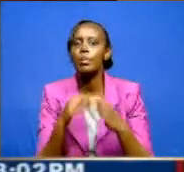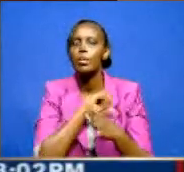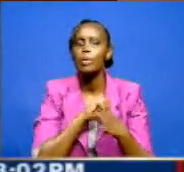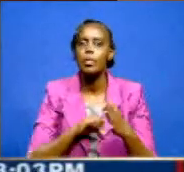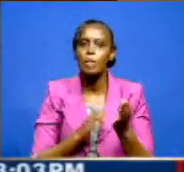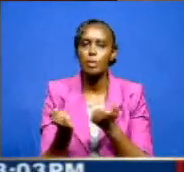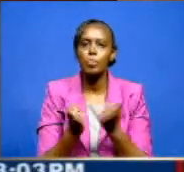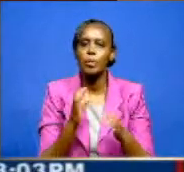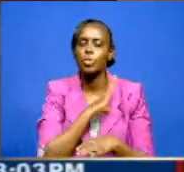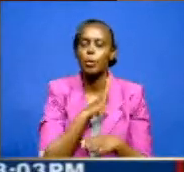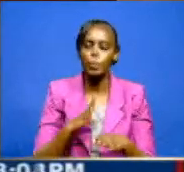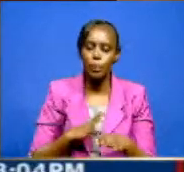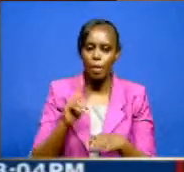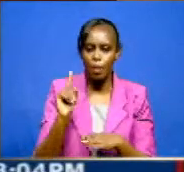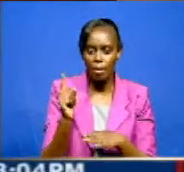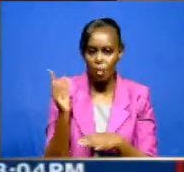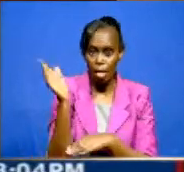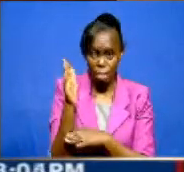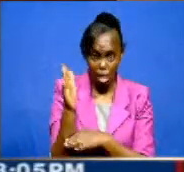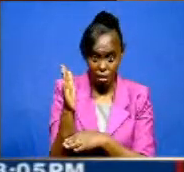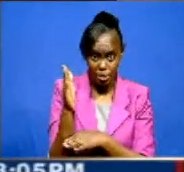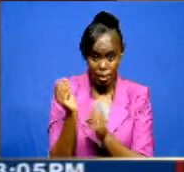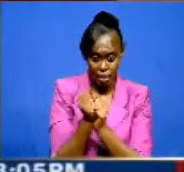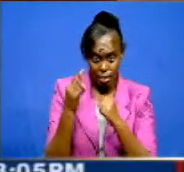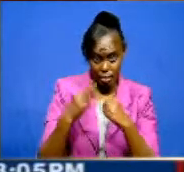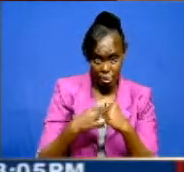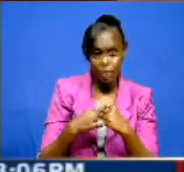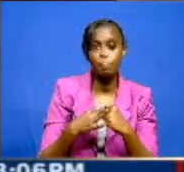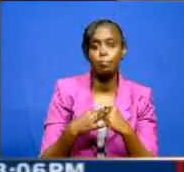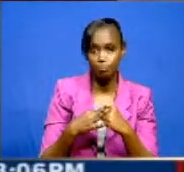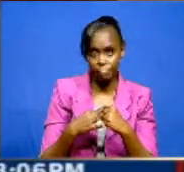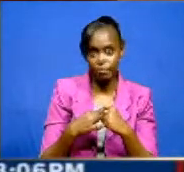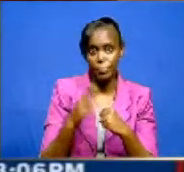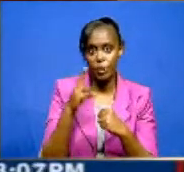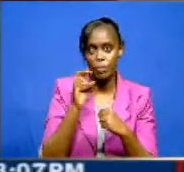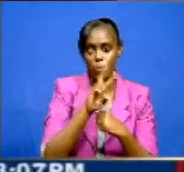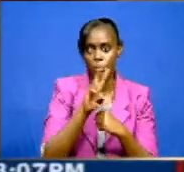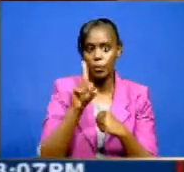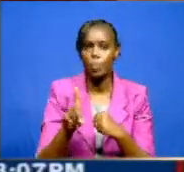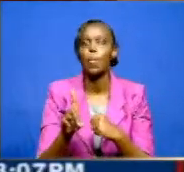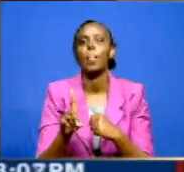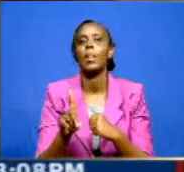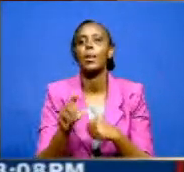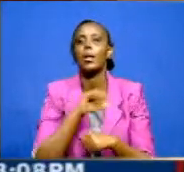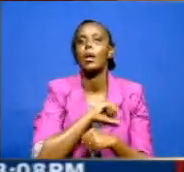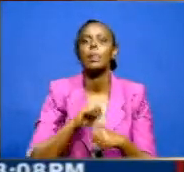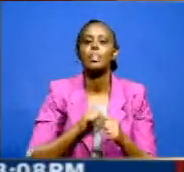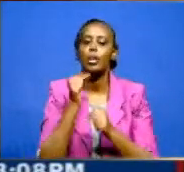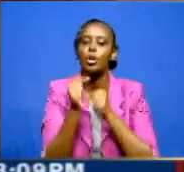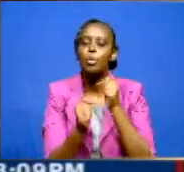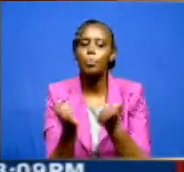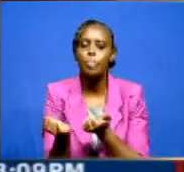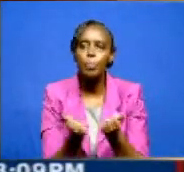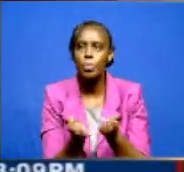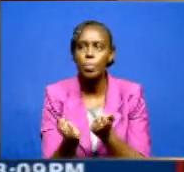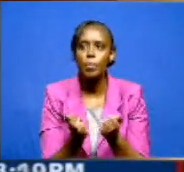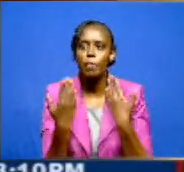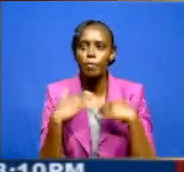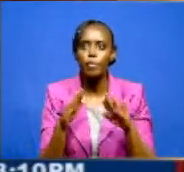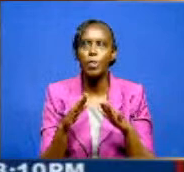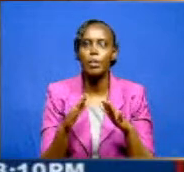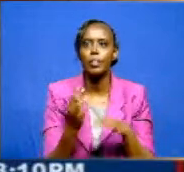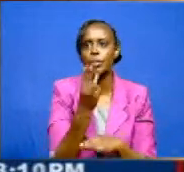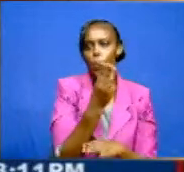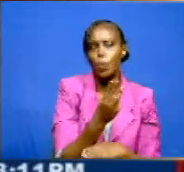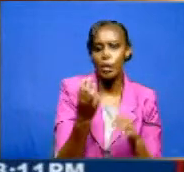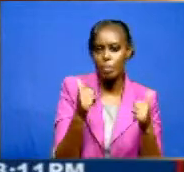Business Committee, while on Thursday, 18th February 2021, the Senate will continue with business that will not be concluded on